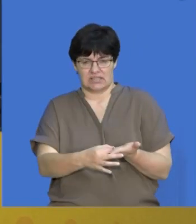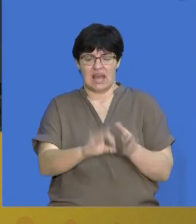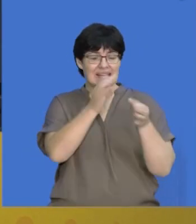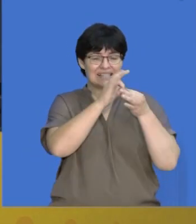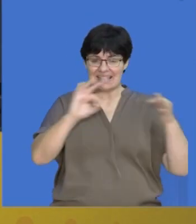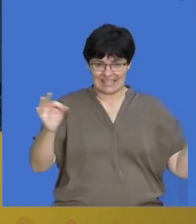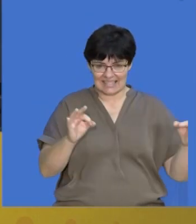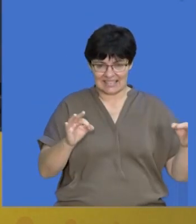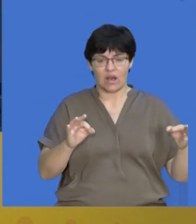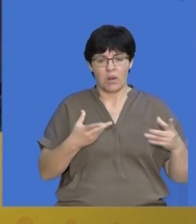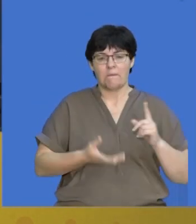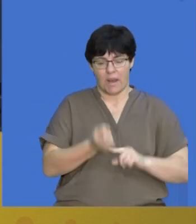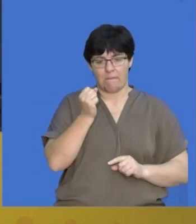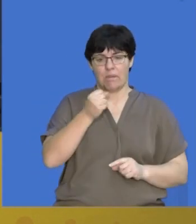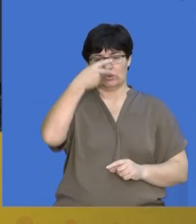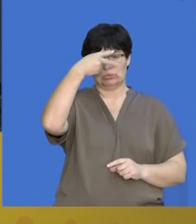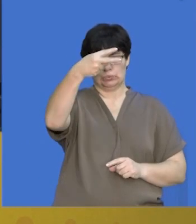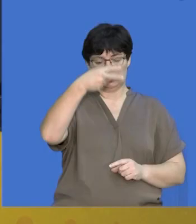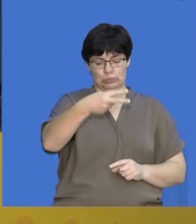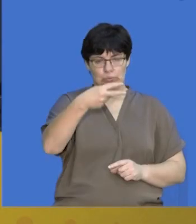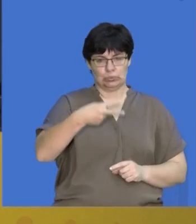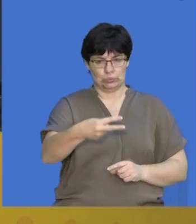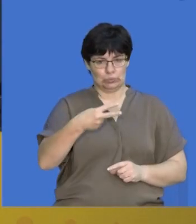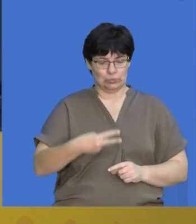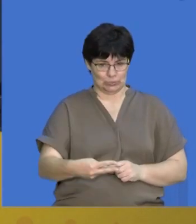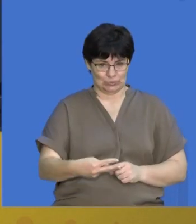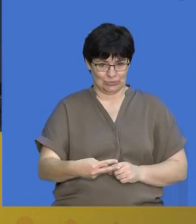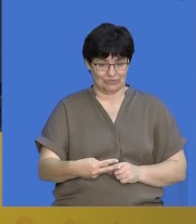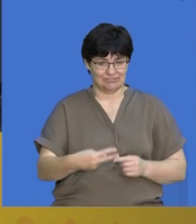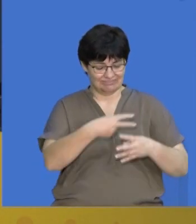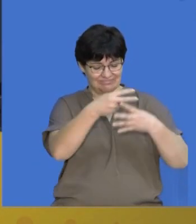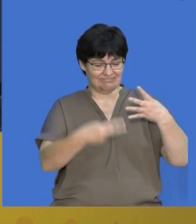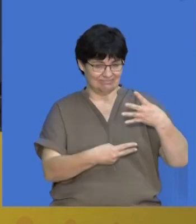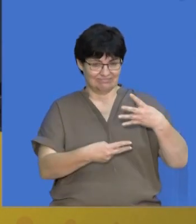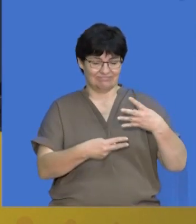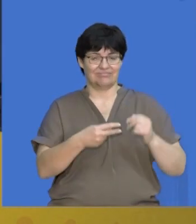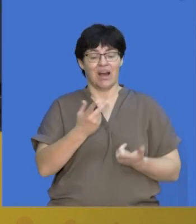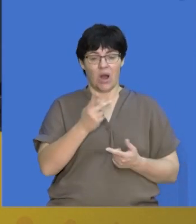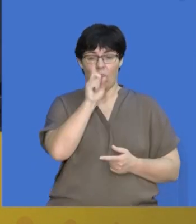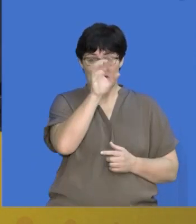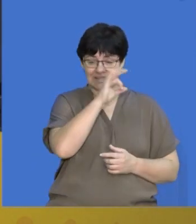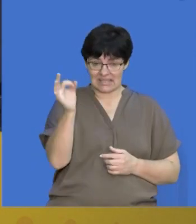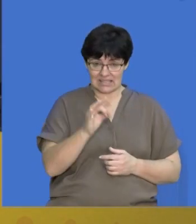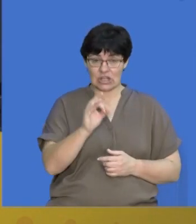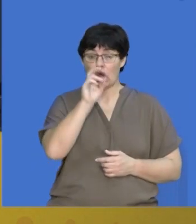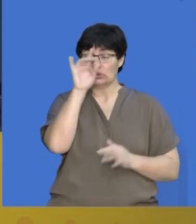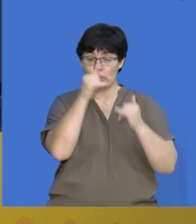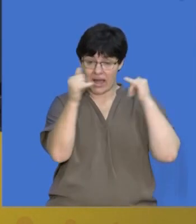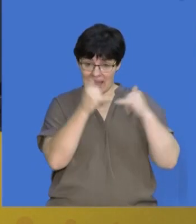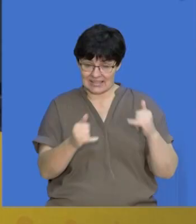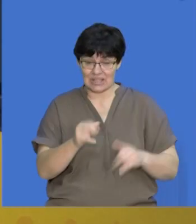sentences would have taken at least 2 lines. So 1 sentence, 2 lines, 2 marks. You've got to write